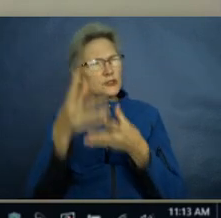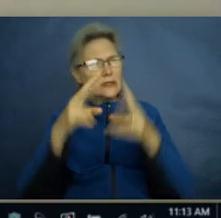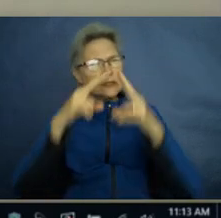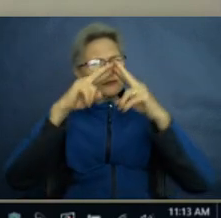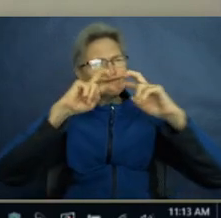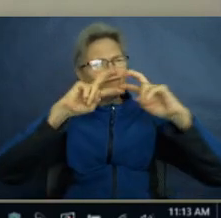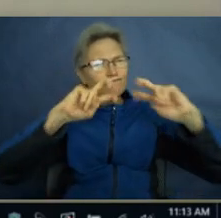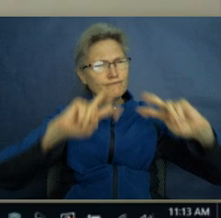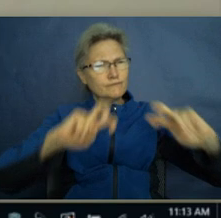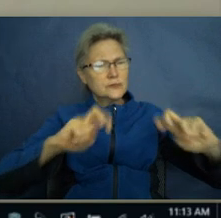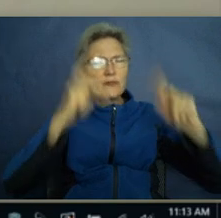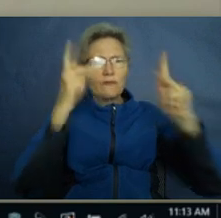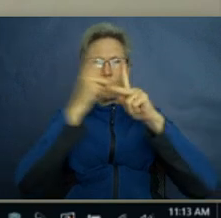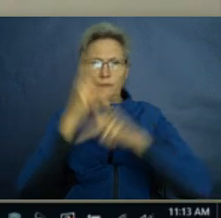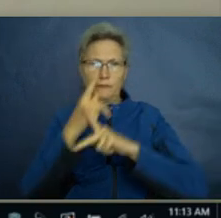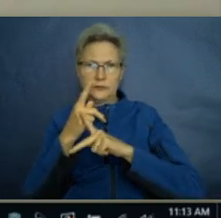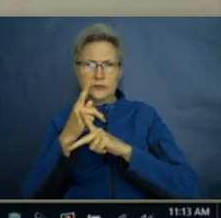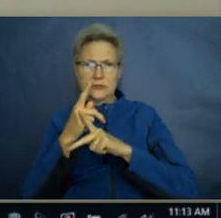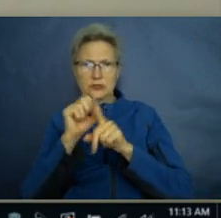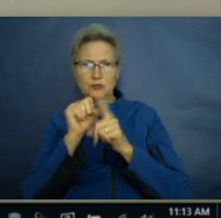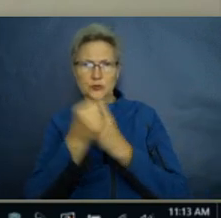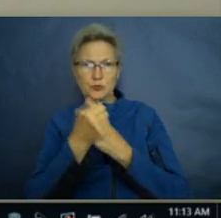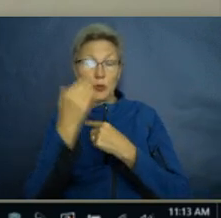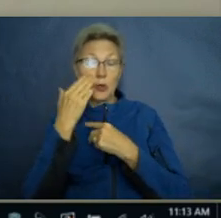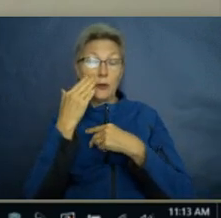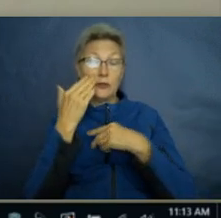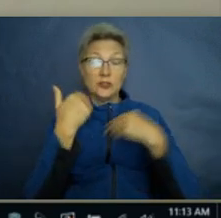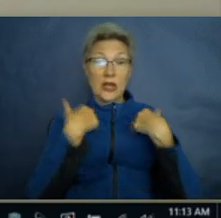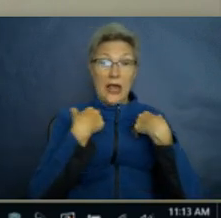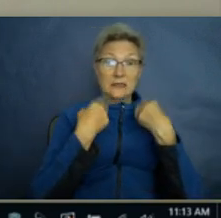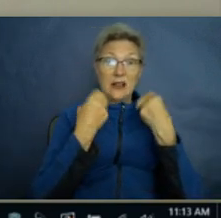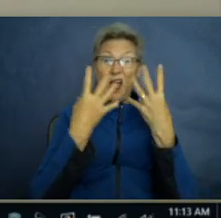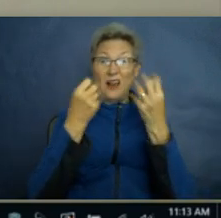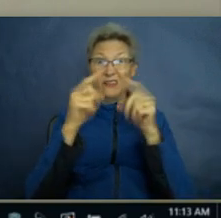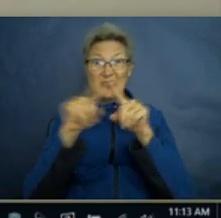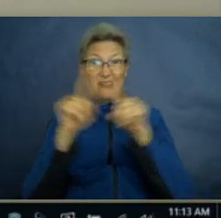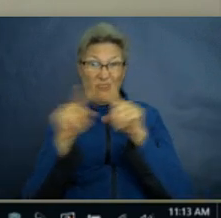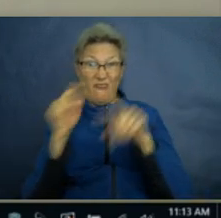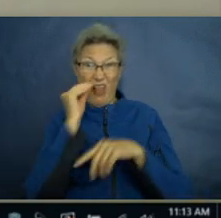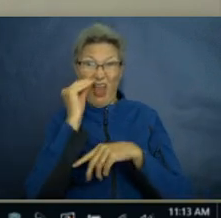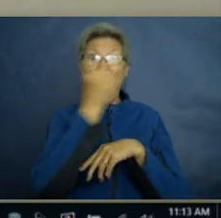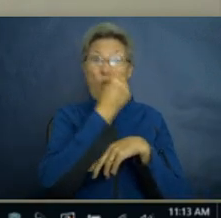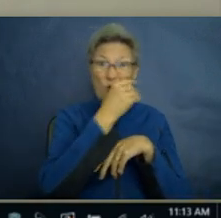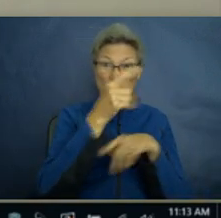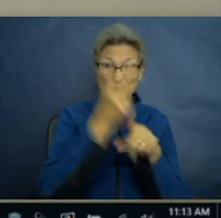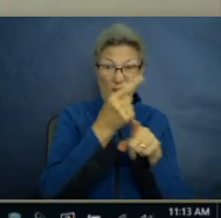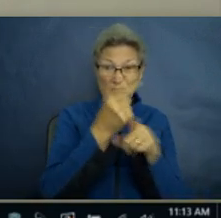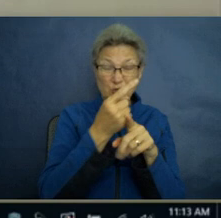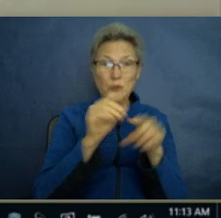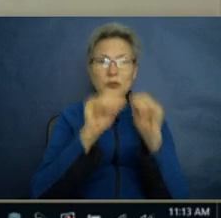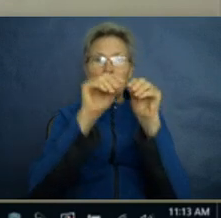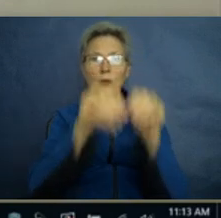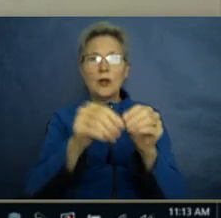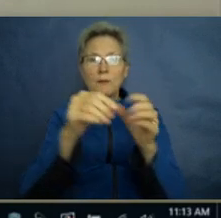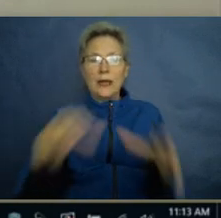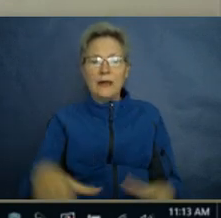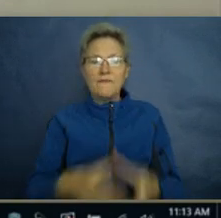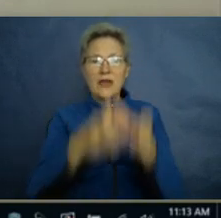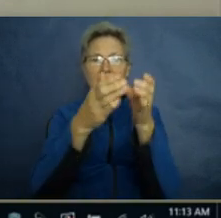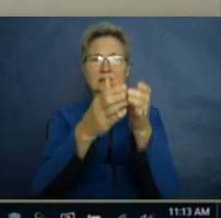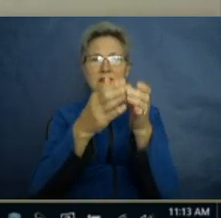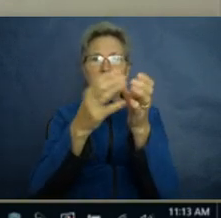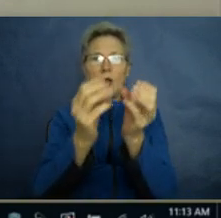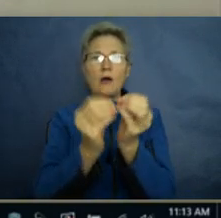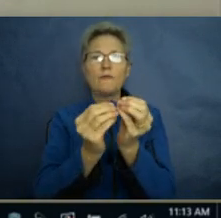this situation. So we know that she's got a whole bunch of different flowers and she wants to put the flowers into bouquets. So I know